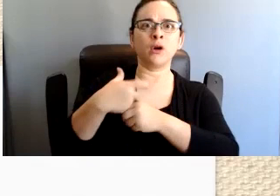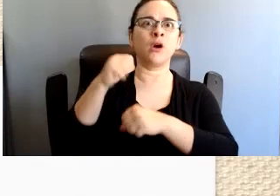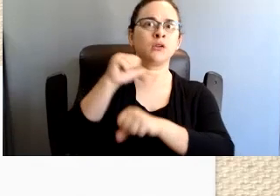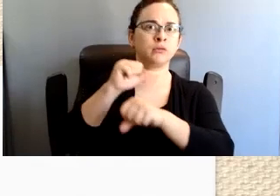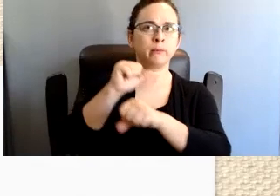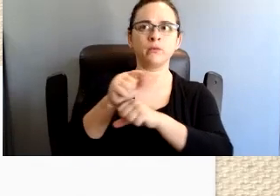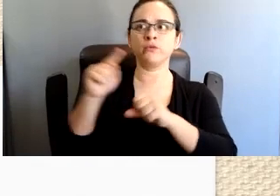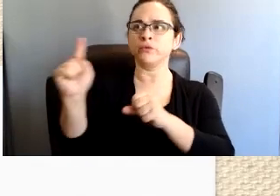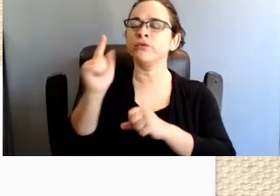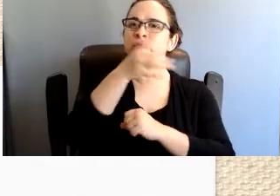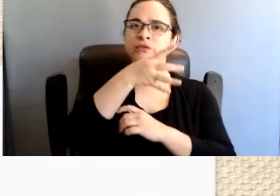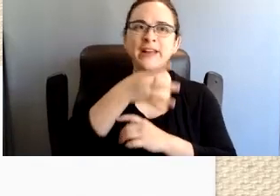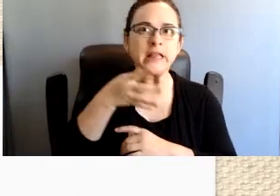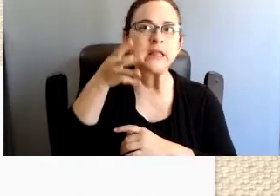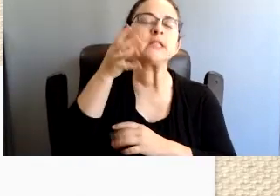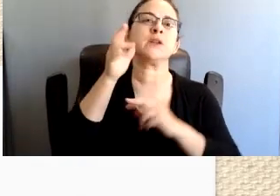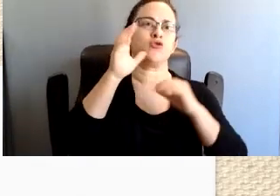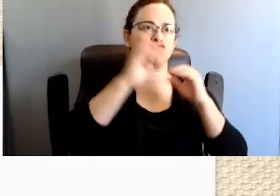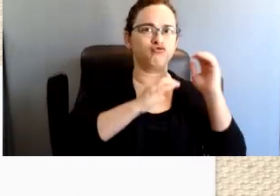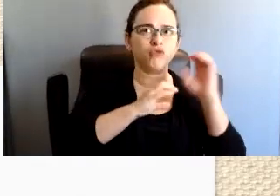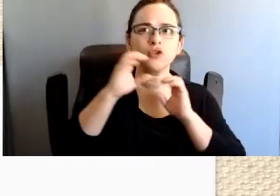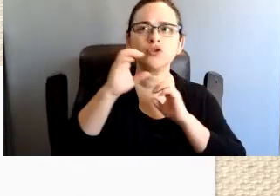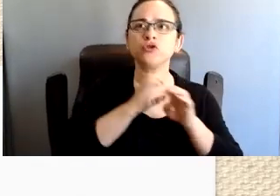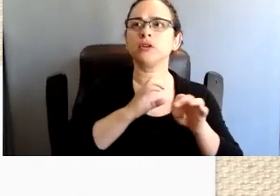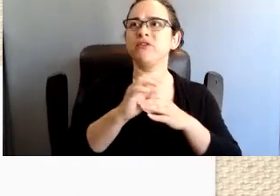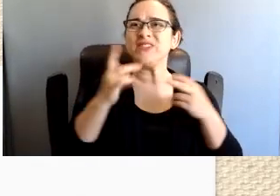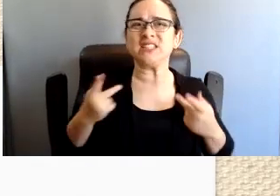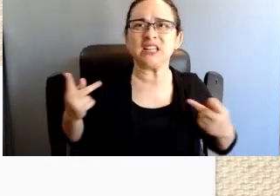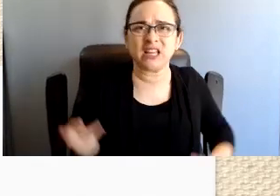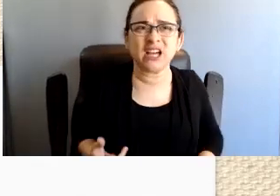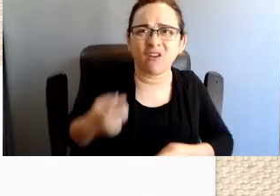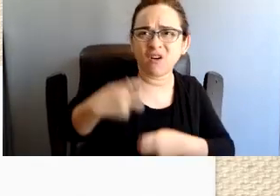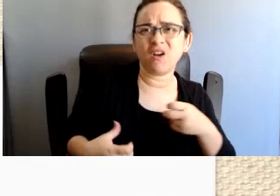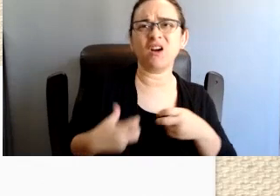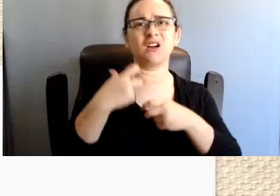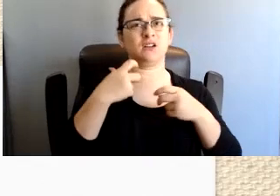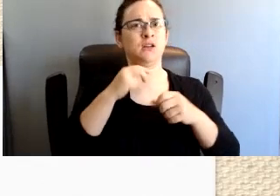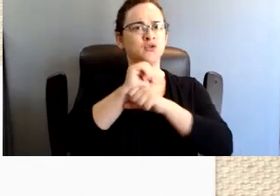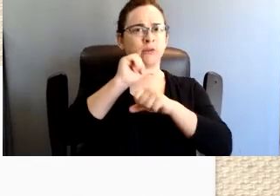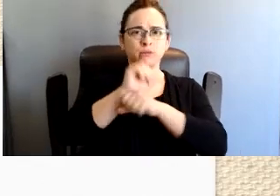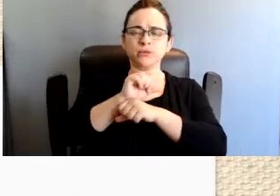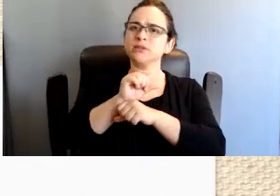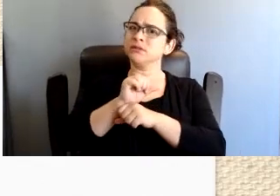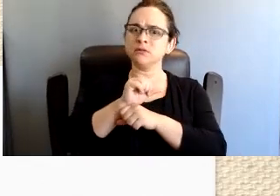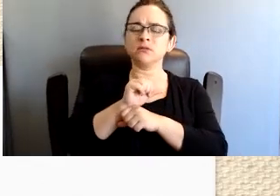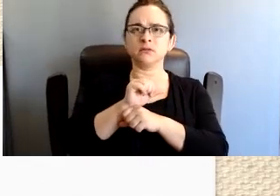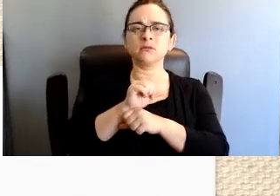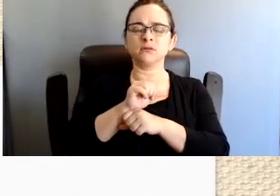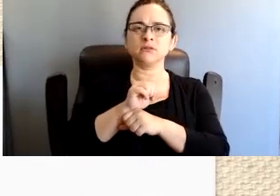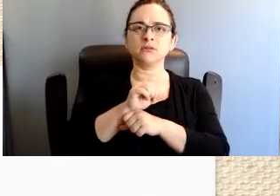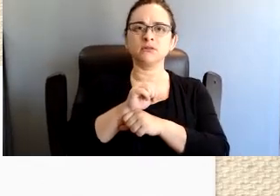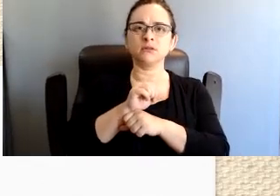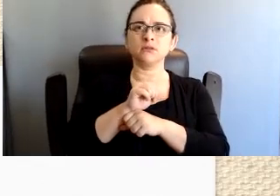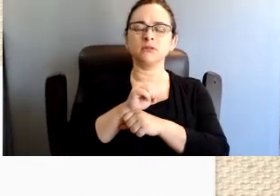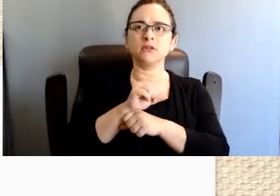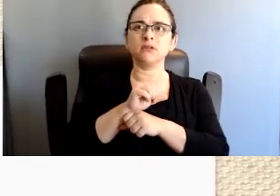fields, constructions, very physical jobs and things like that. And it's very, we don't hardly see